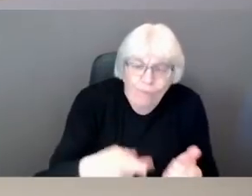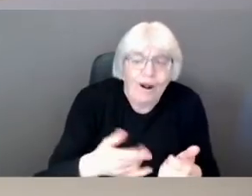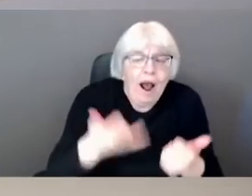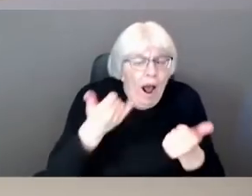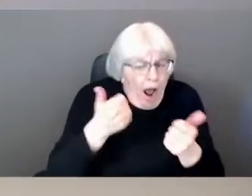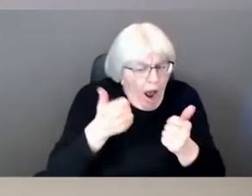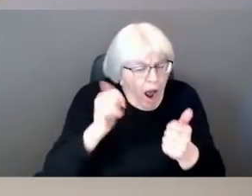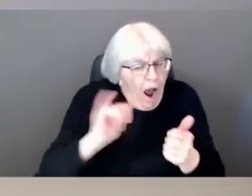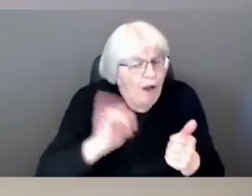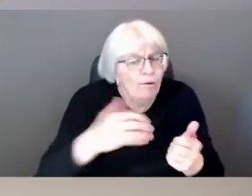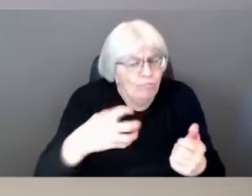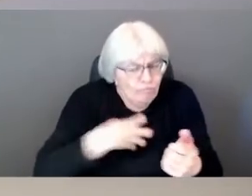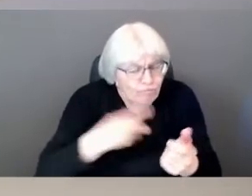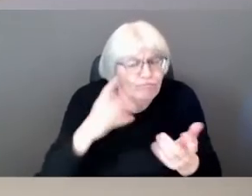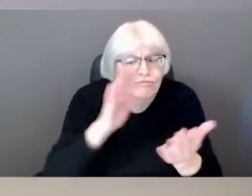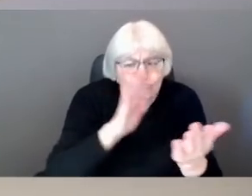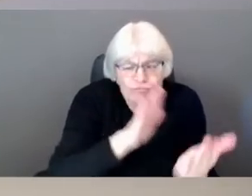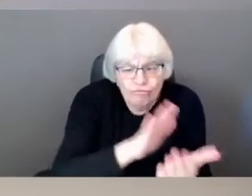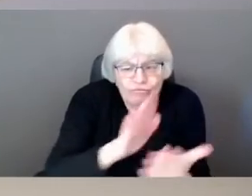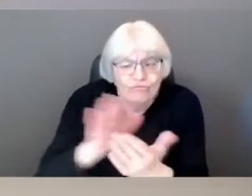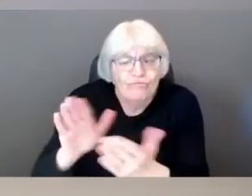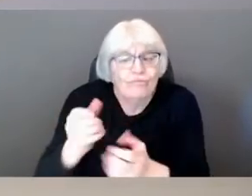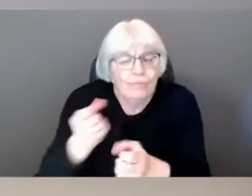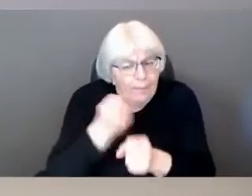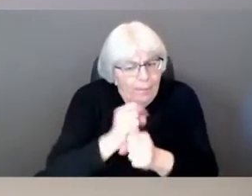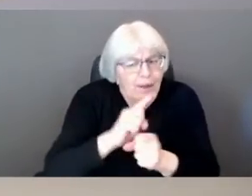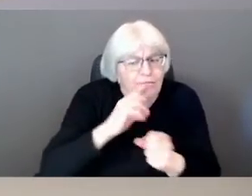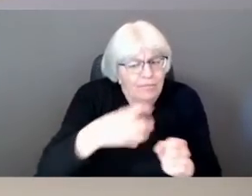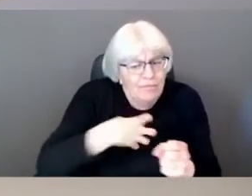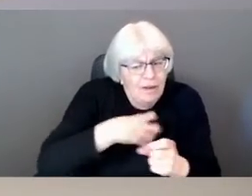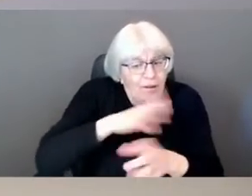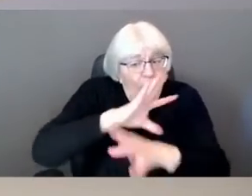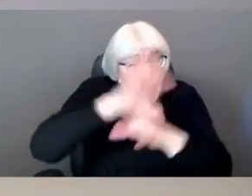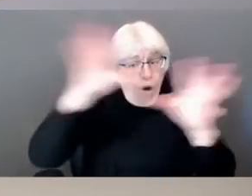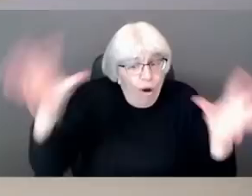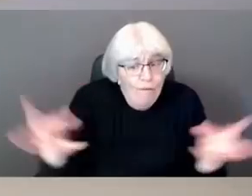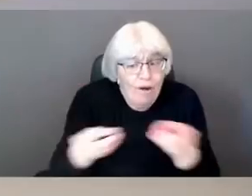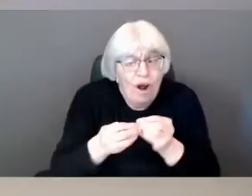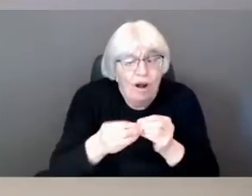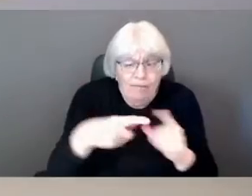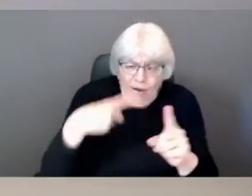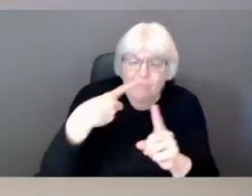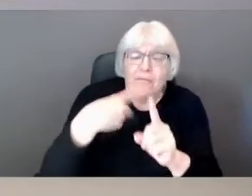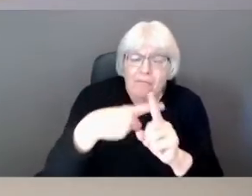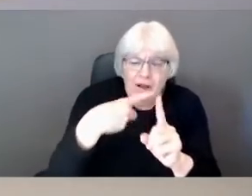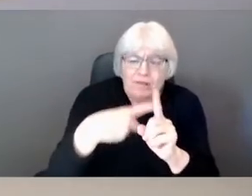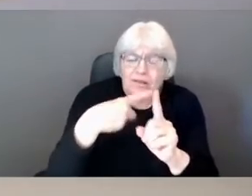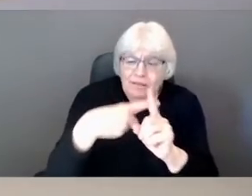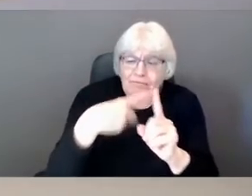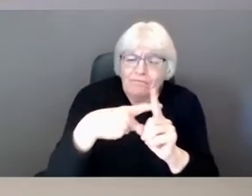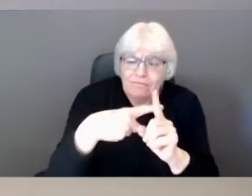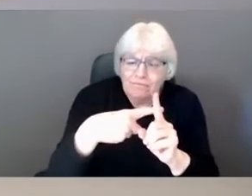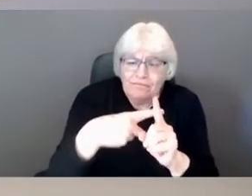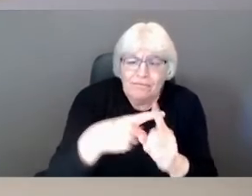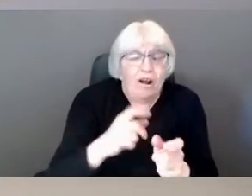in. But I think in general, there's been really good compliance, and if there are concerns